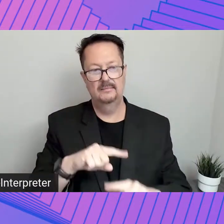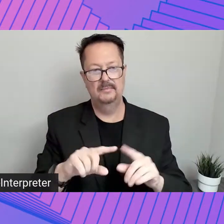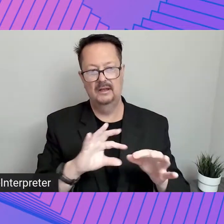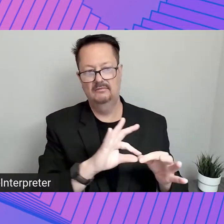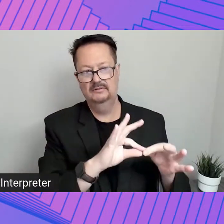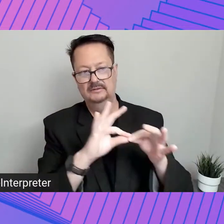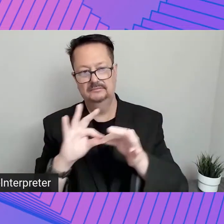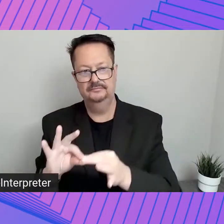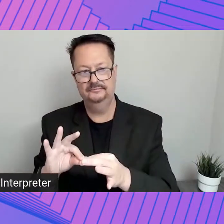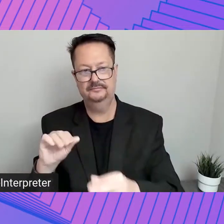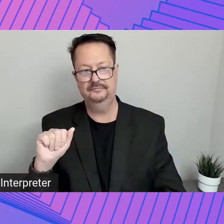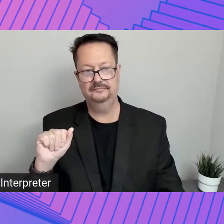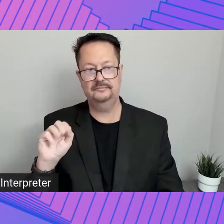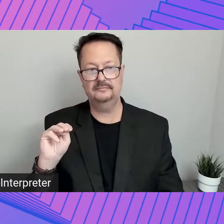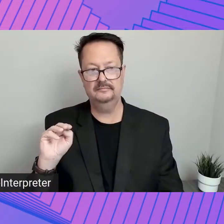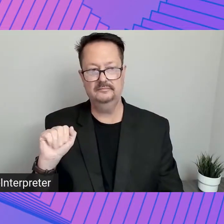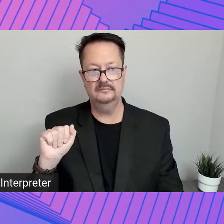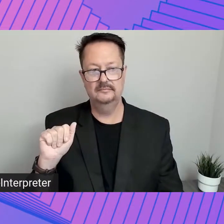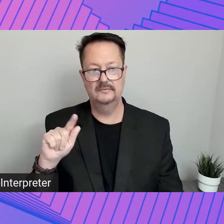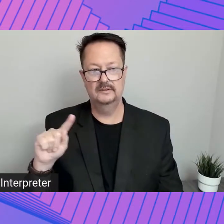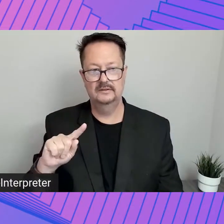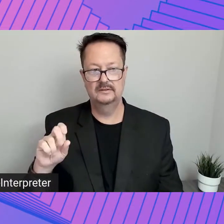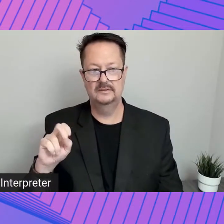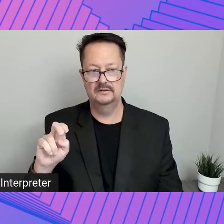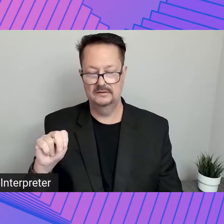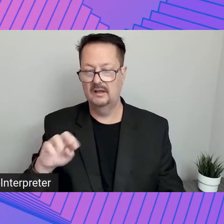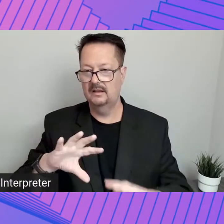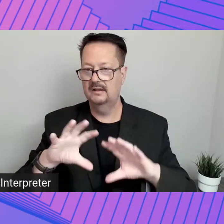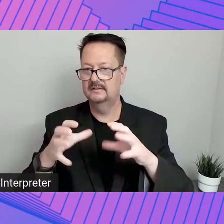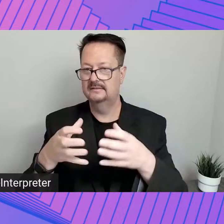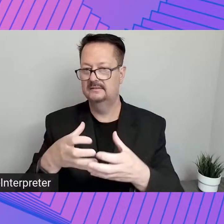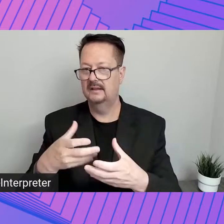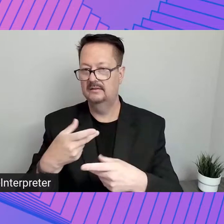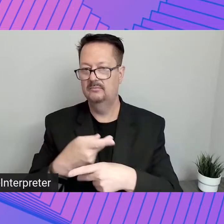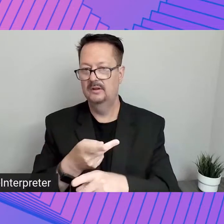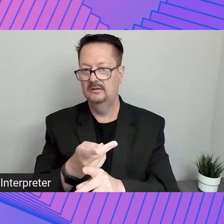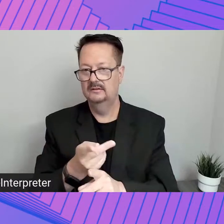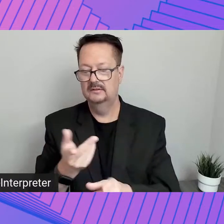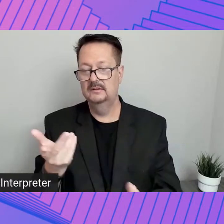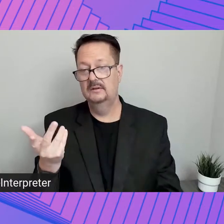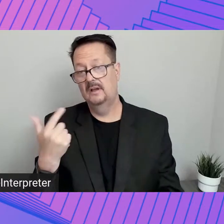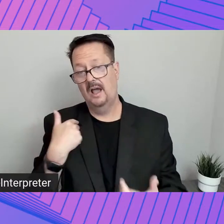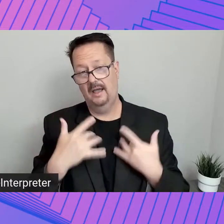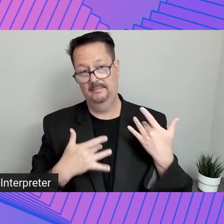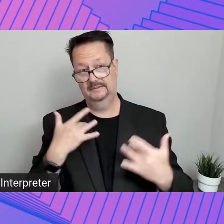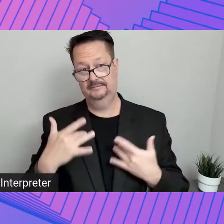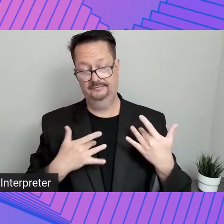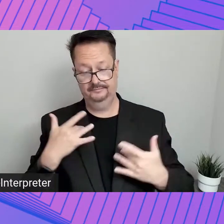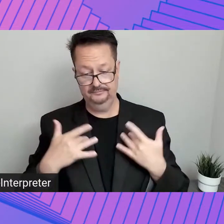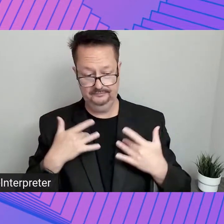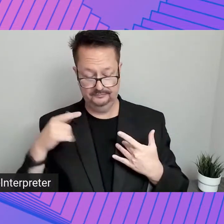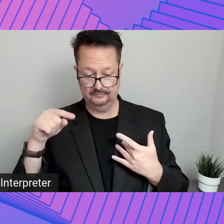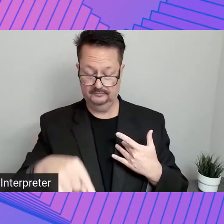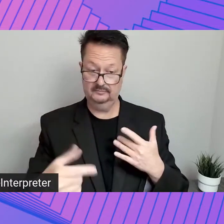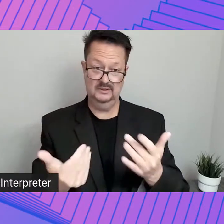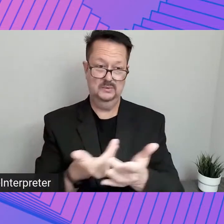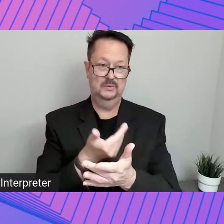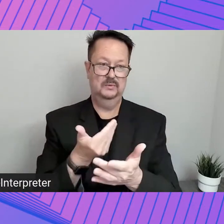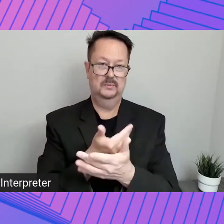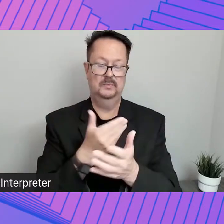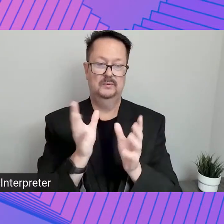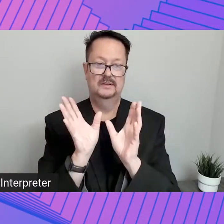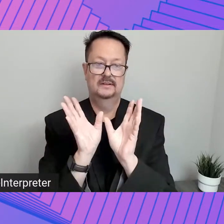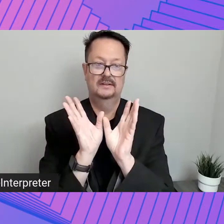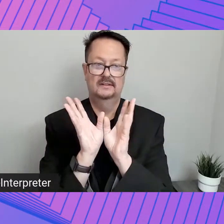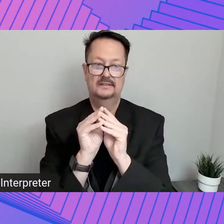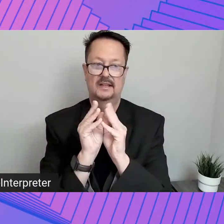container products. So pretty exciting. I'm excited about it. These are some new sessions that we've built